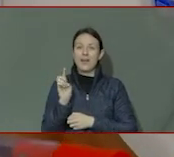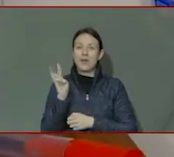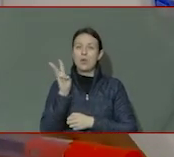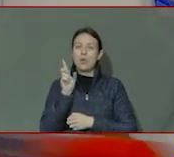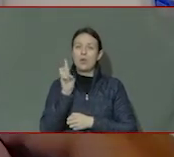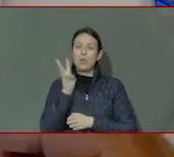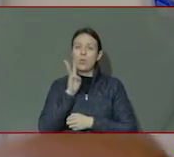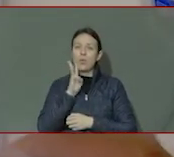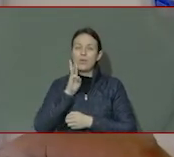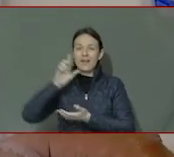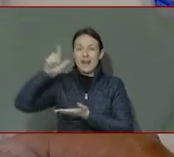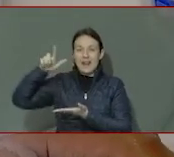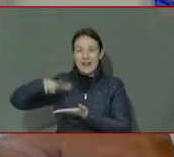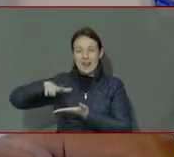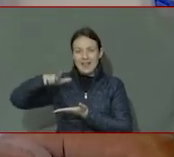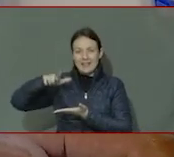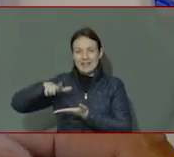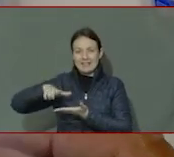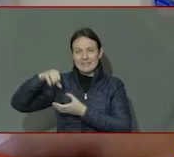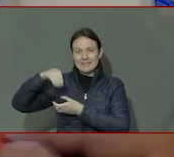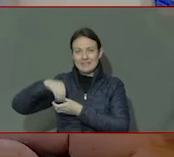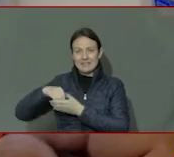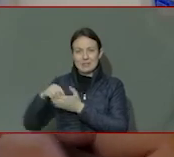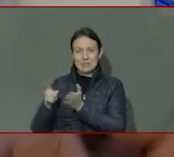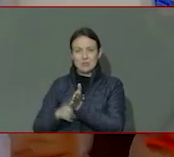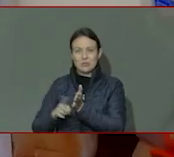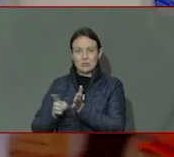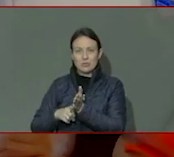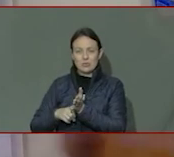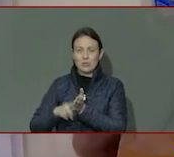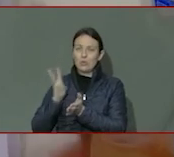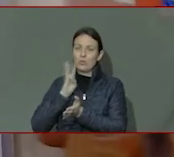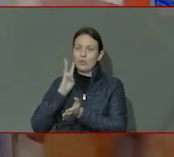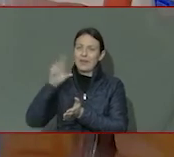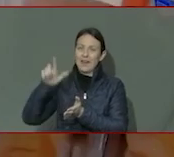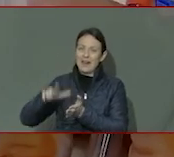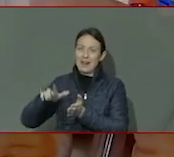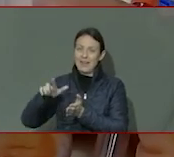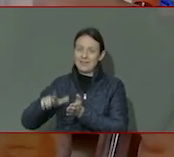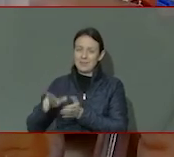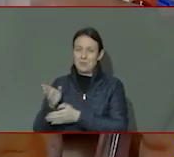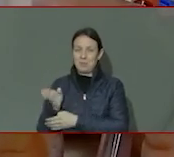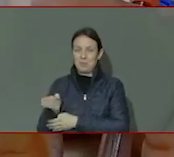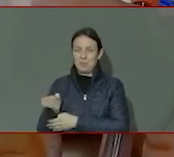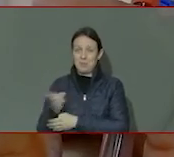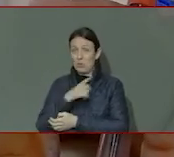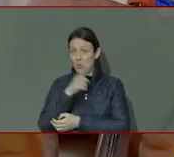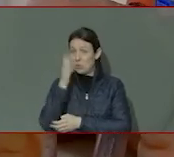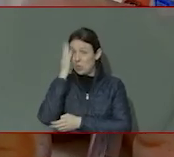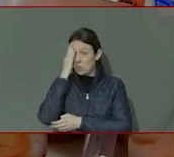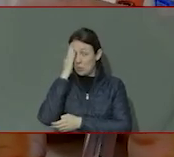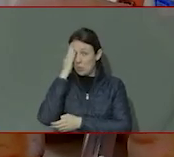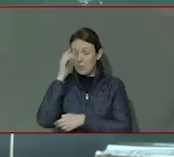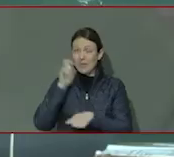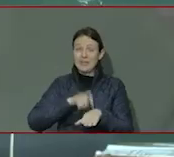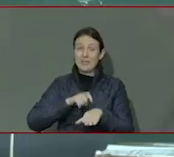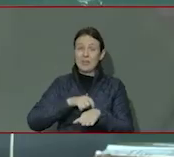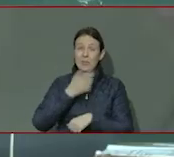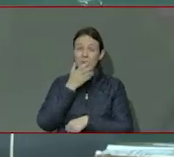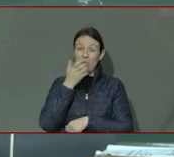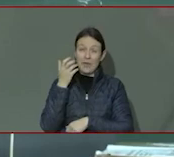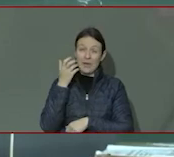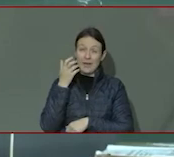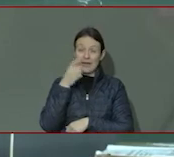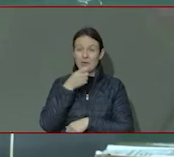less. Now there will be less water in the urine. And you've seen in summertime, when you're dehydrated, you